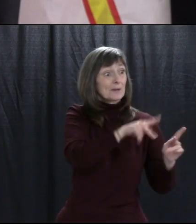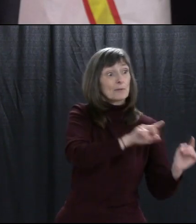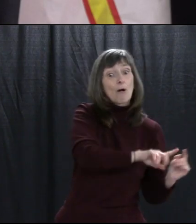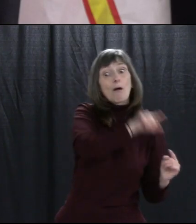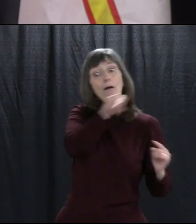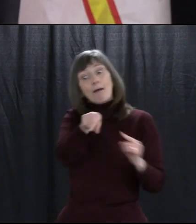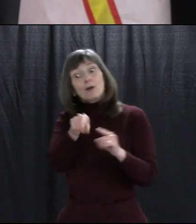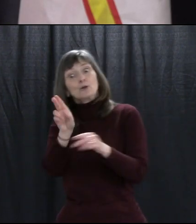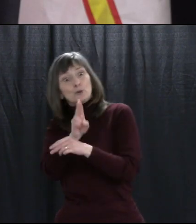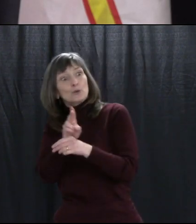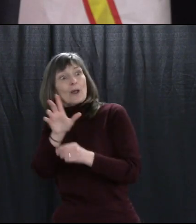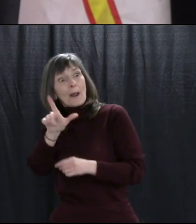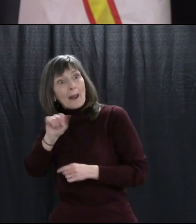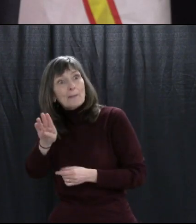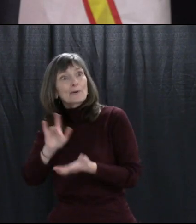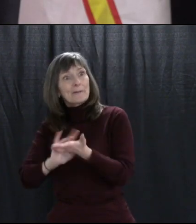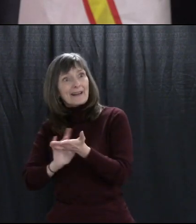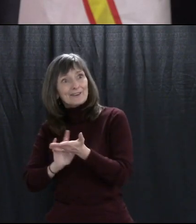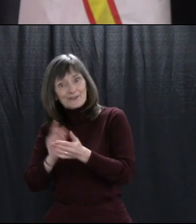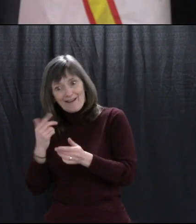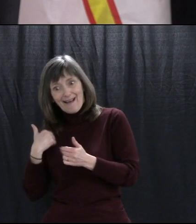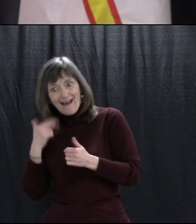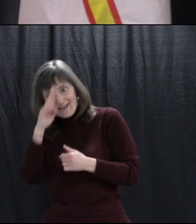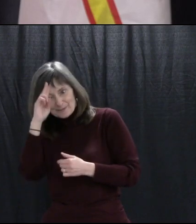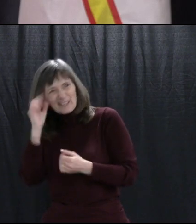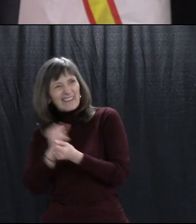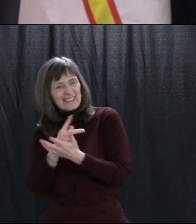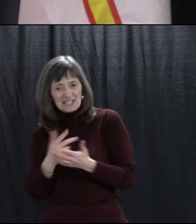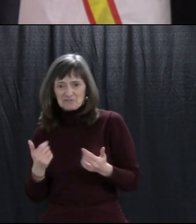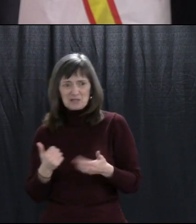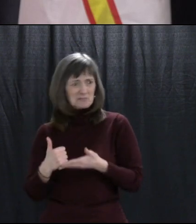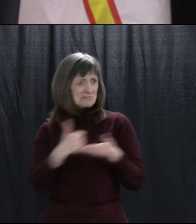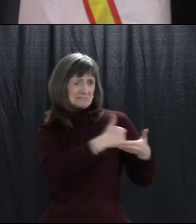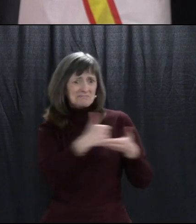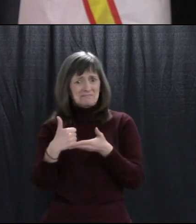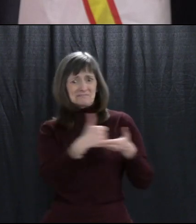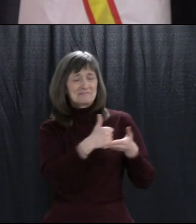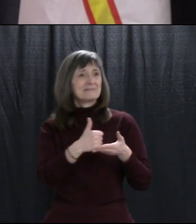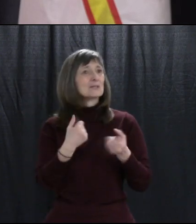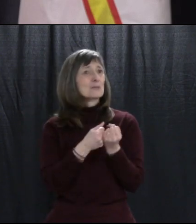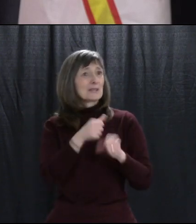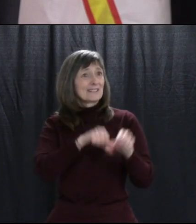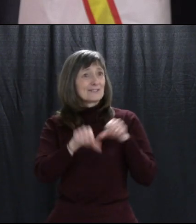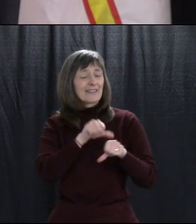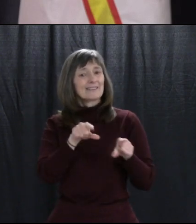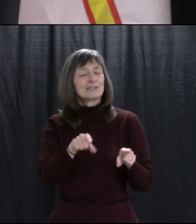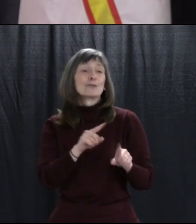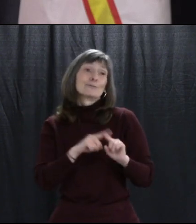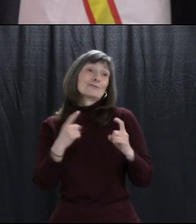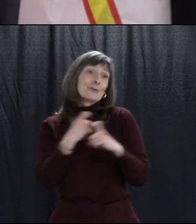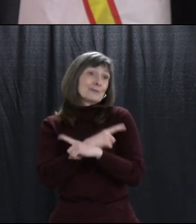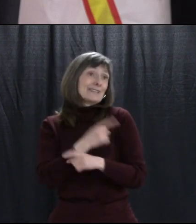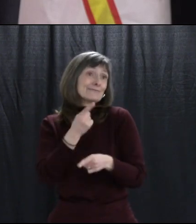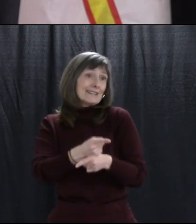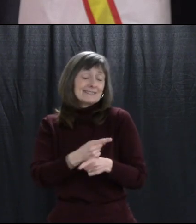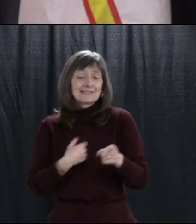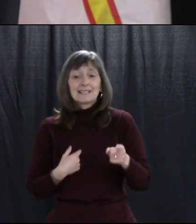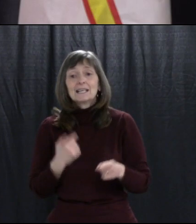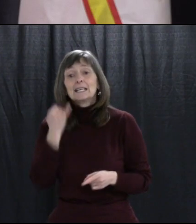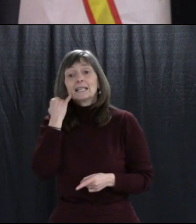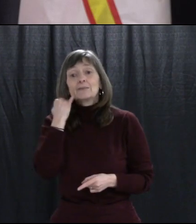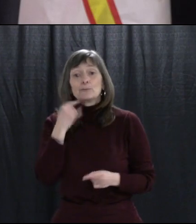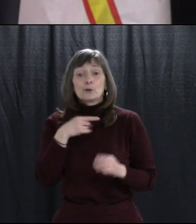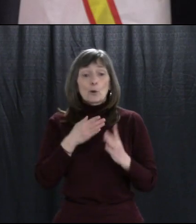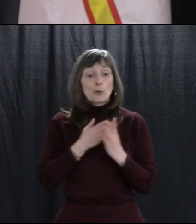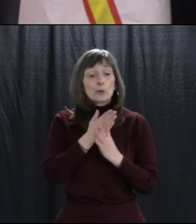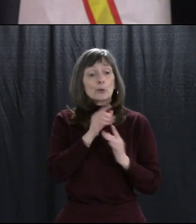the objective here is to make sure we get the information in place for people as they come into the Straits area, and likewise as